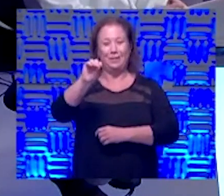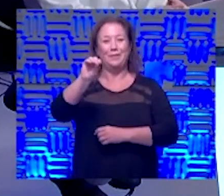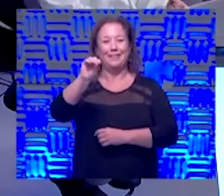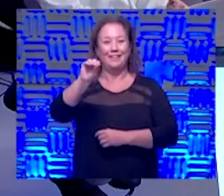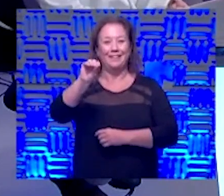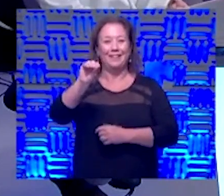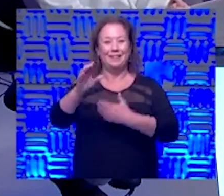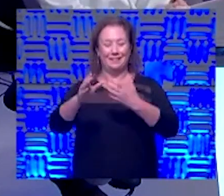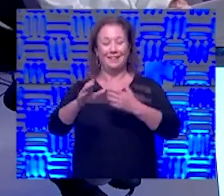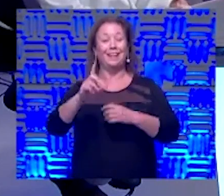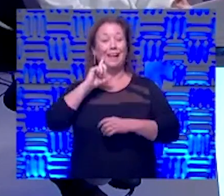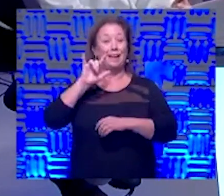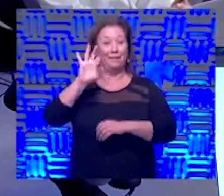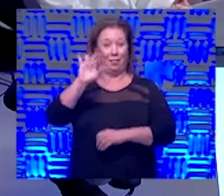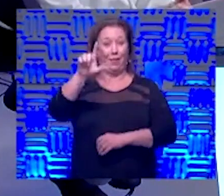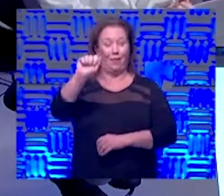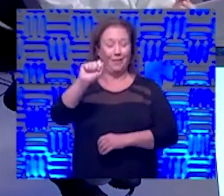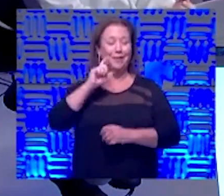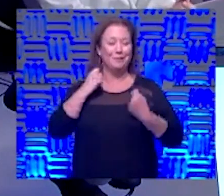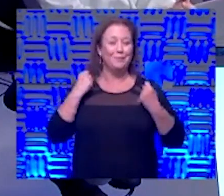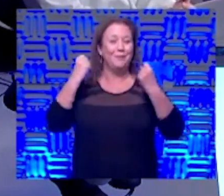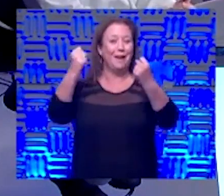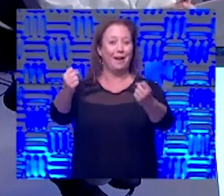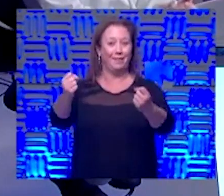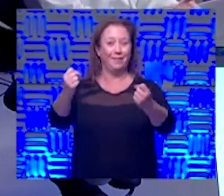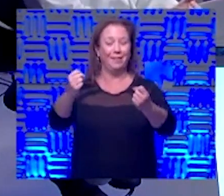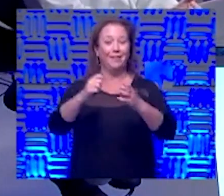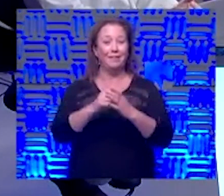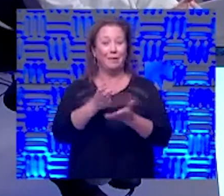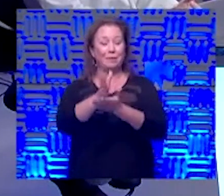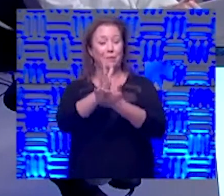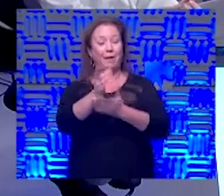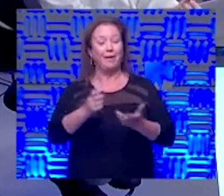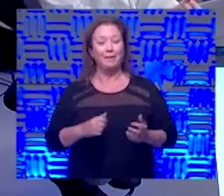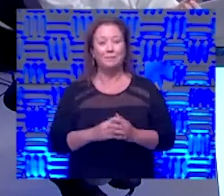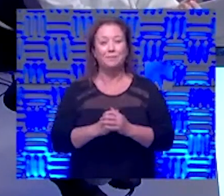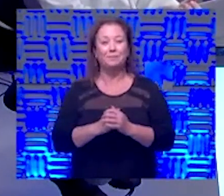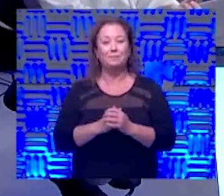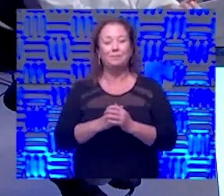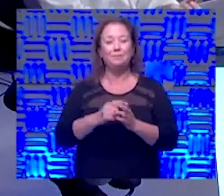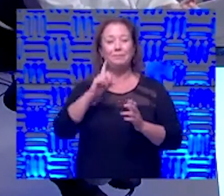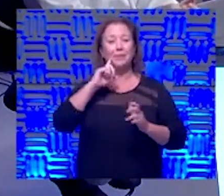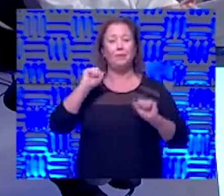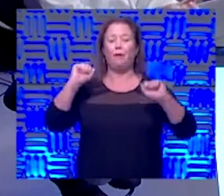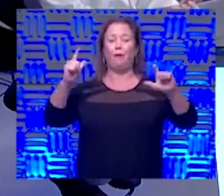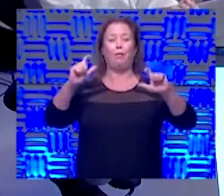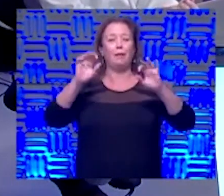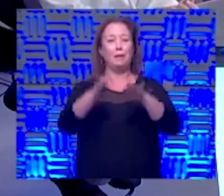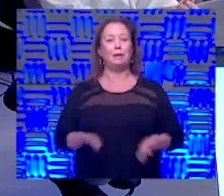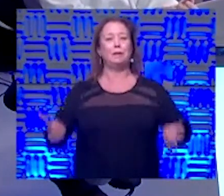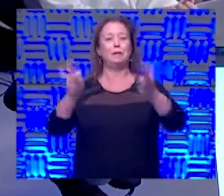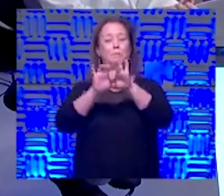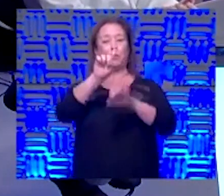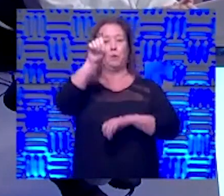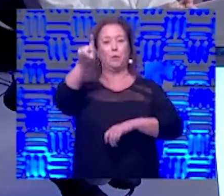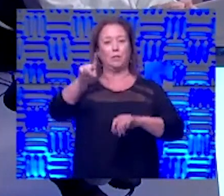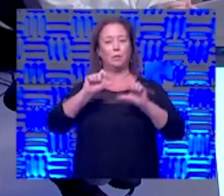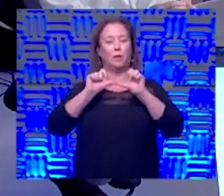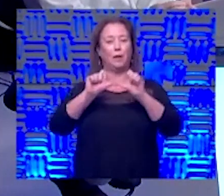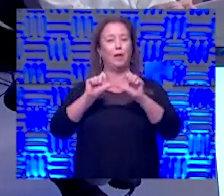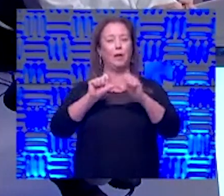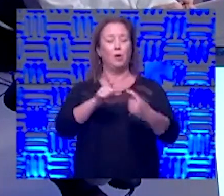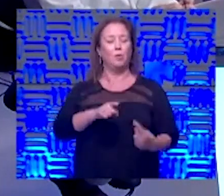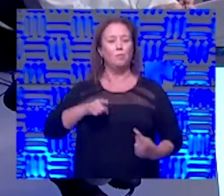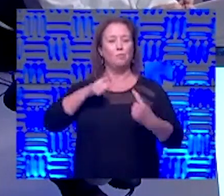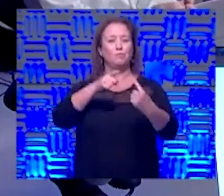VRBO, whatever that is, out in Florida and drive down, and whether that was okay. And so I think these are all relevant and important questions as we continue to wrestle